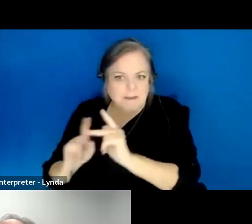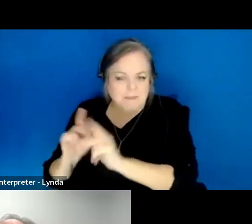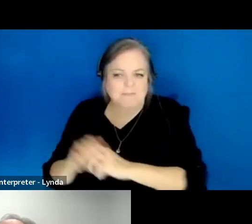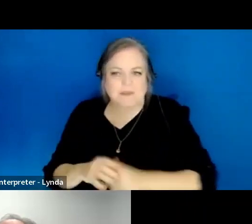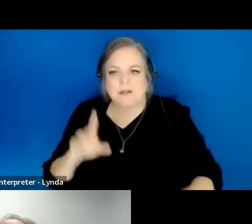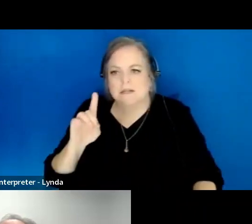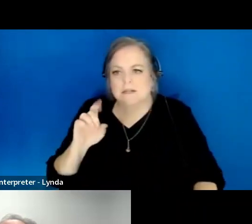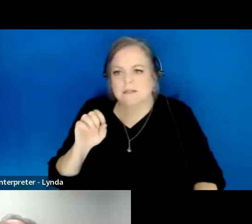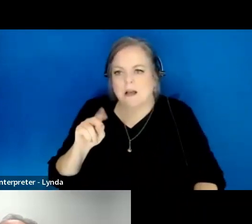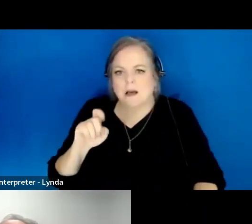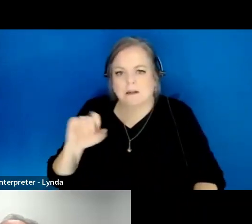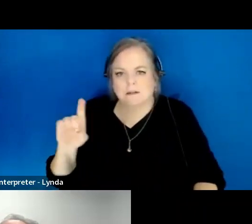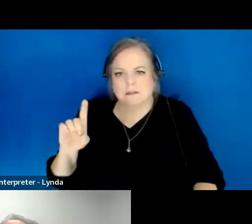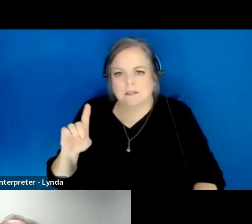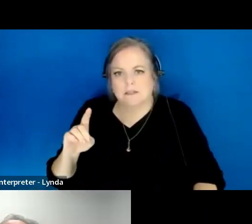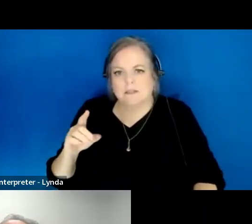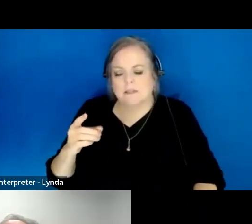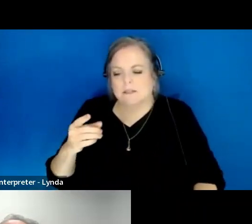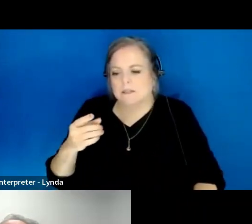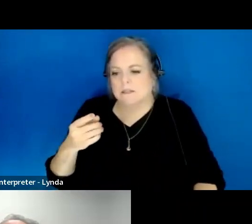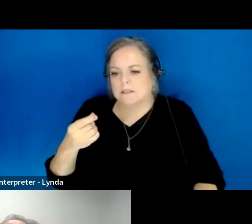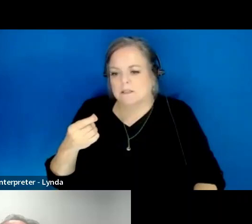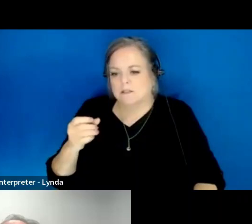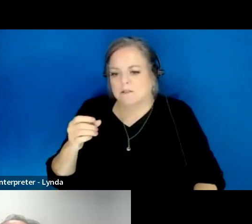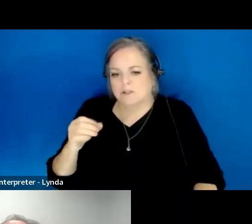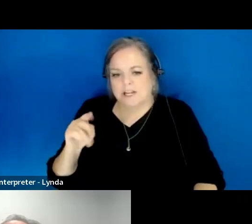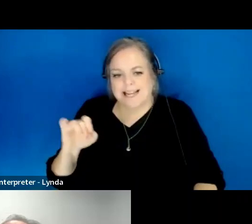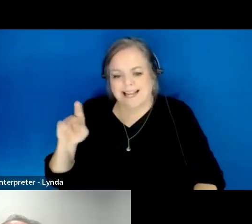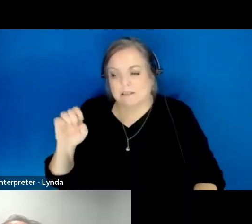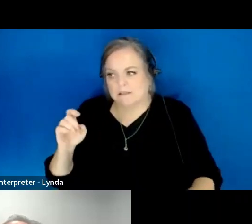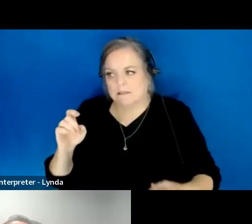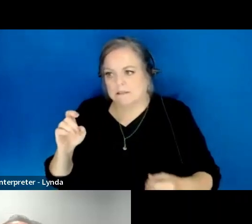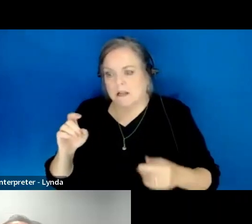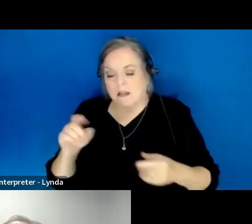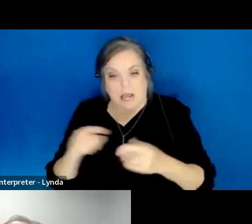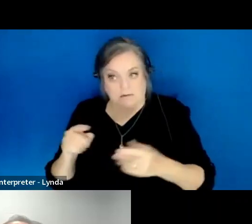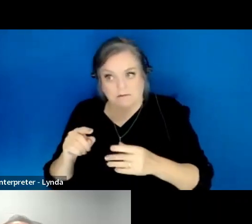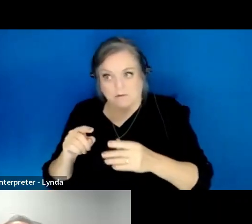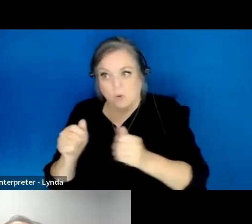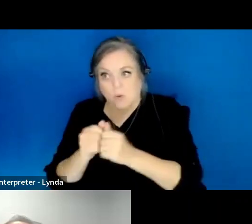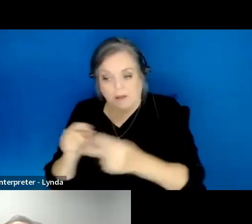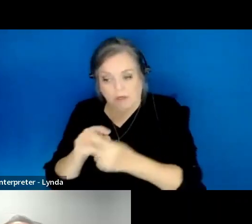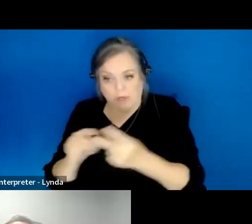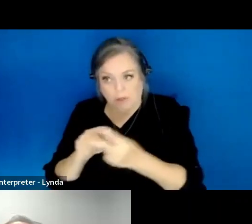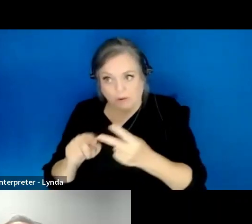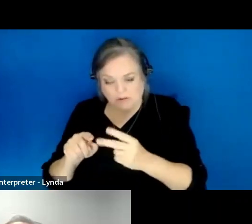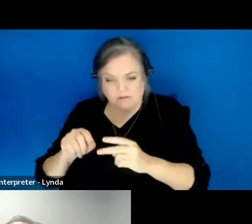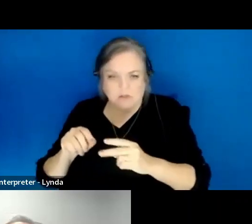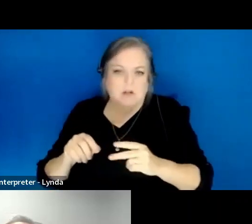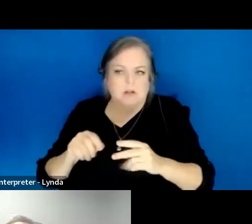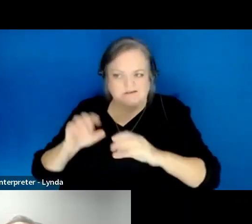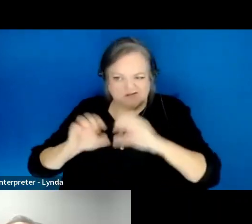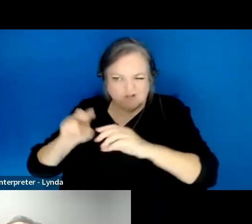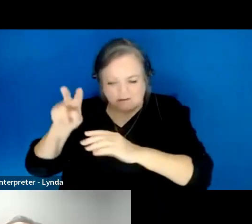Donald and Shanette, I don't know if you've been monitoring the chat box, but Donald and Shanette, without Donald and Shanette, we wouldn't have had this webinar either,